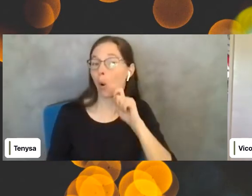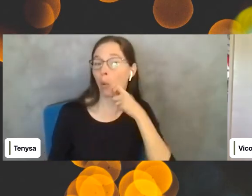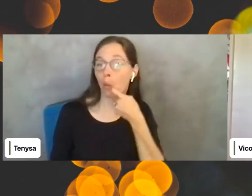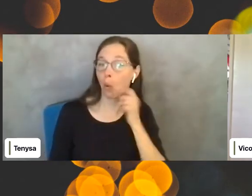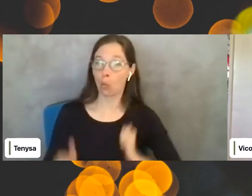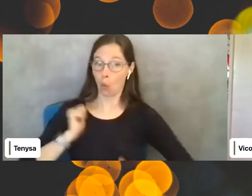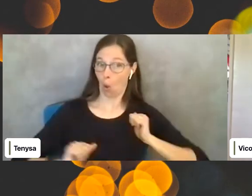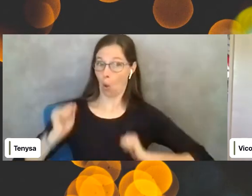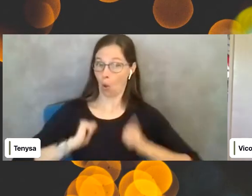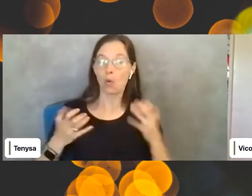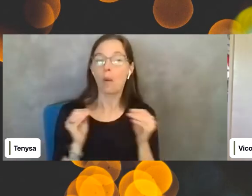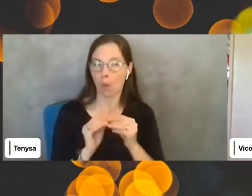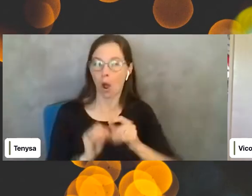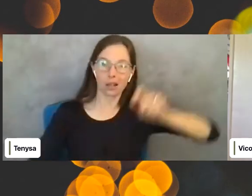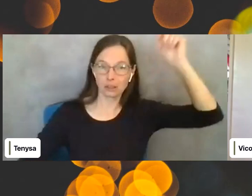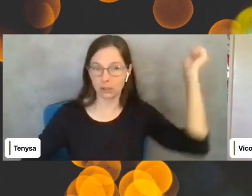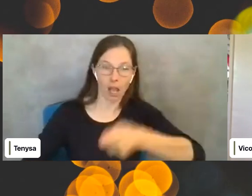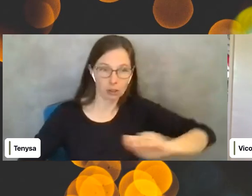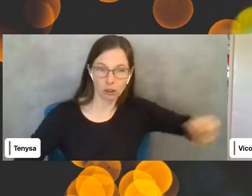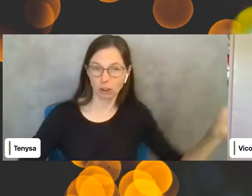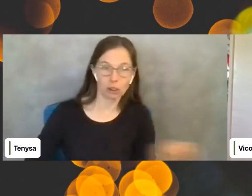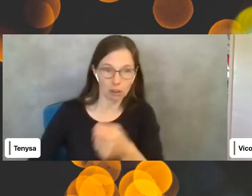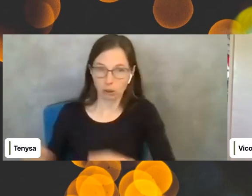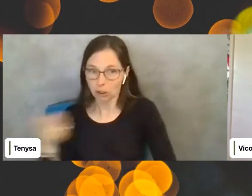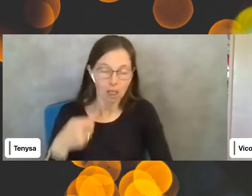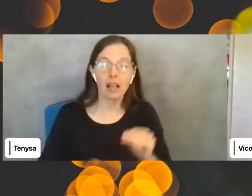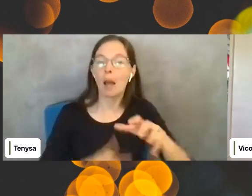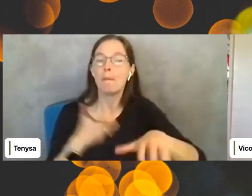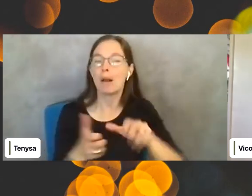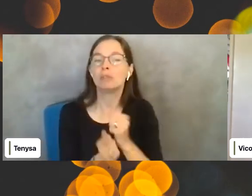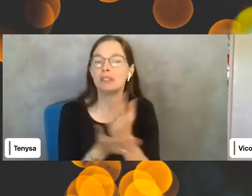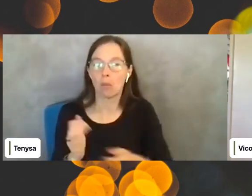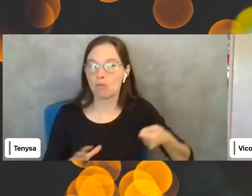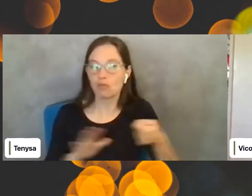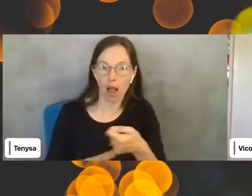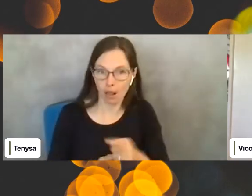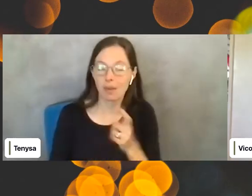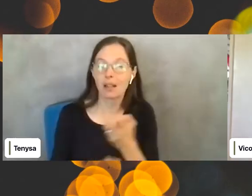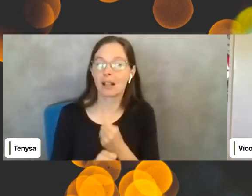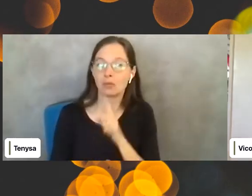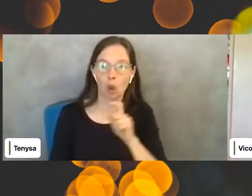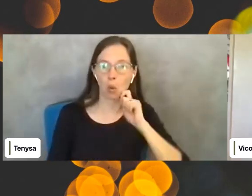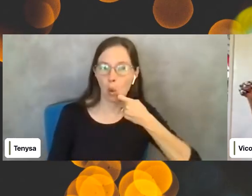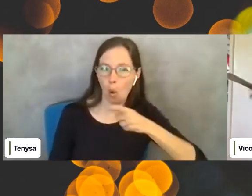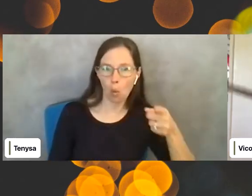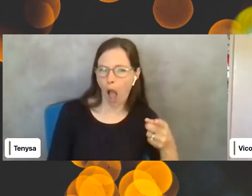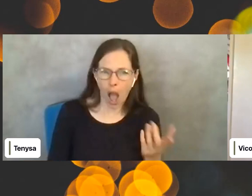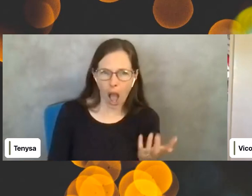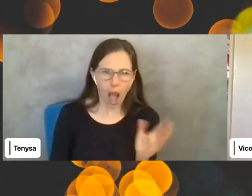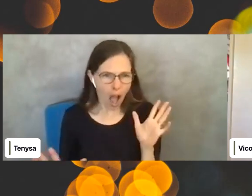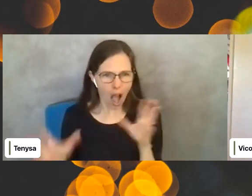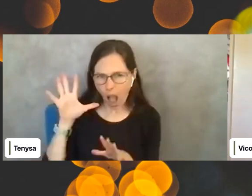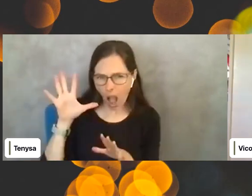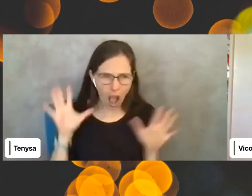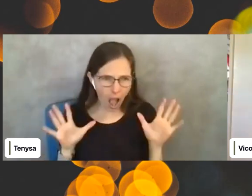want to do more cuts and mix them with some thrusting, but you get those like really cool, like bam and bam,